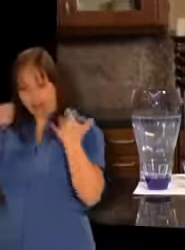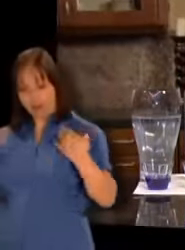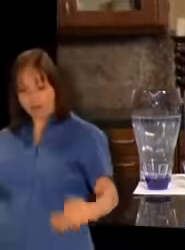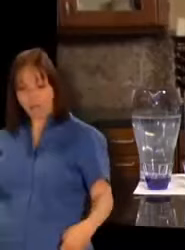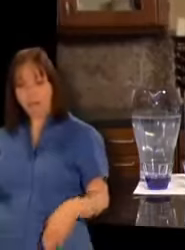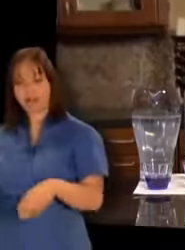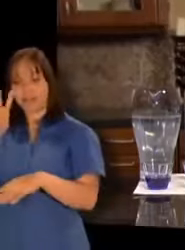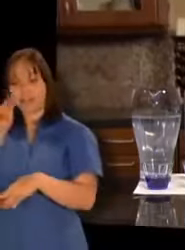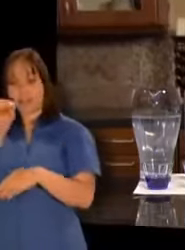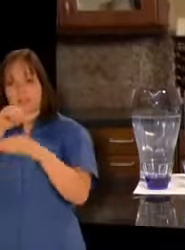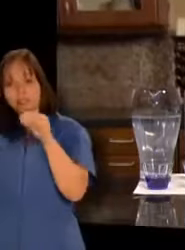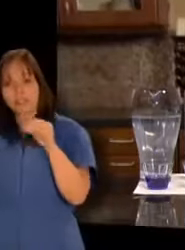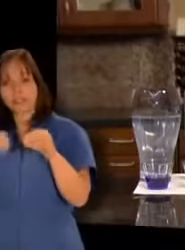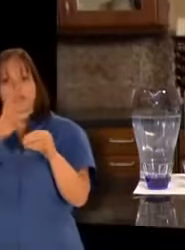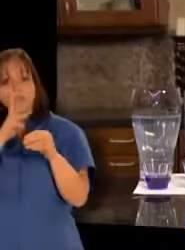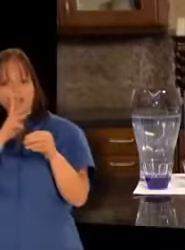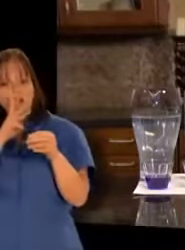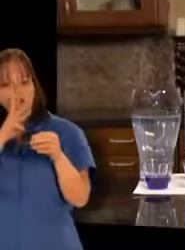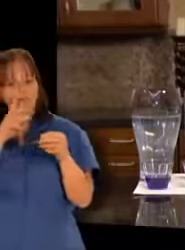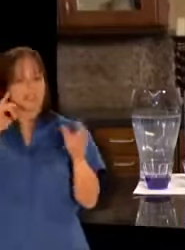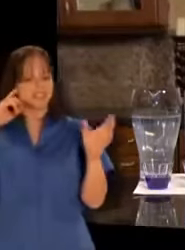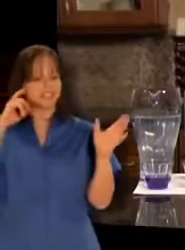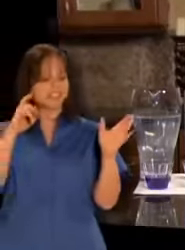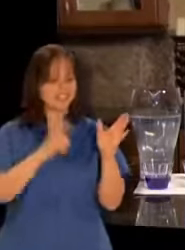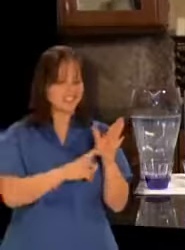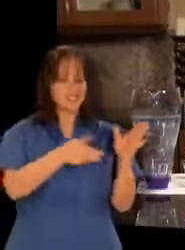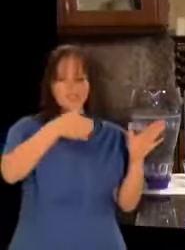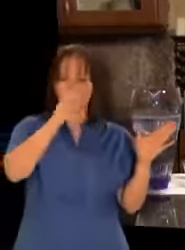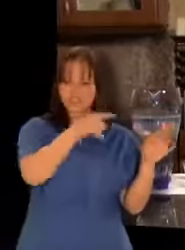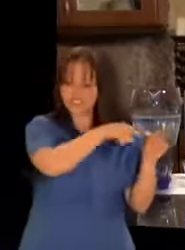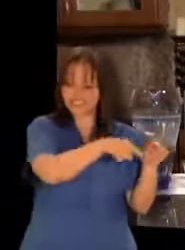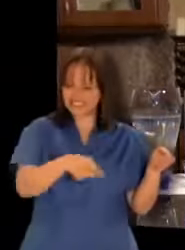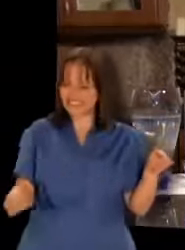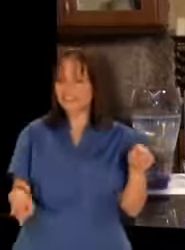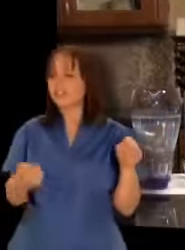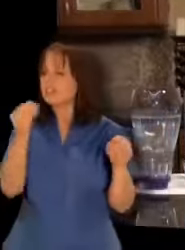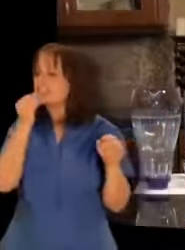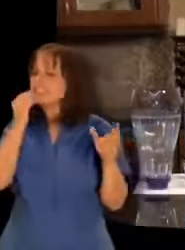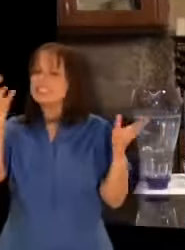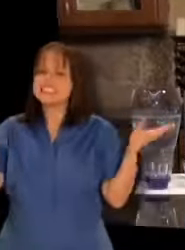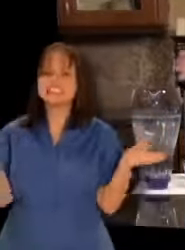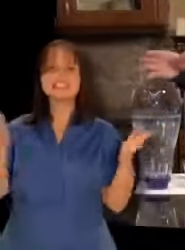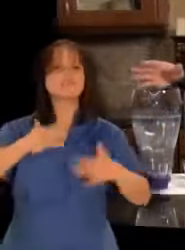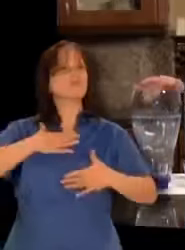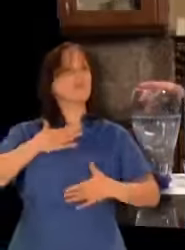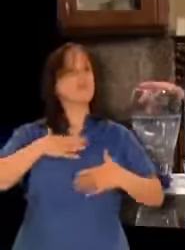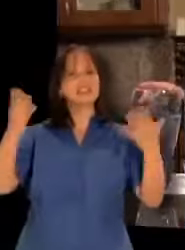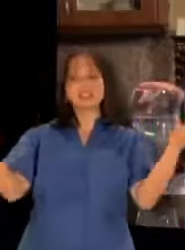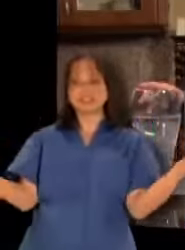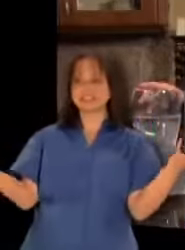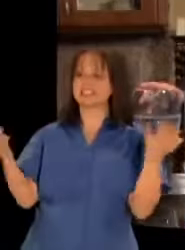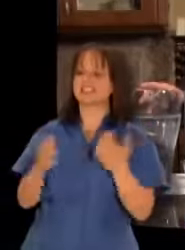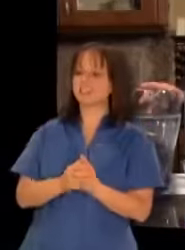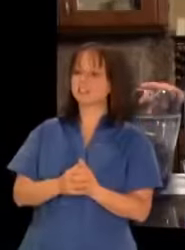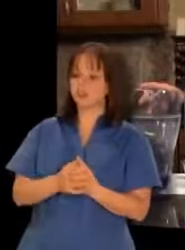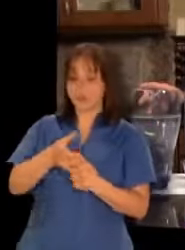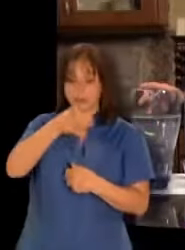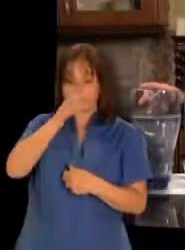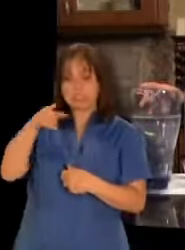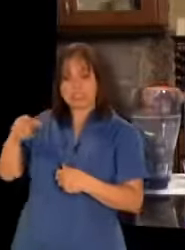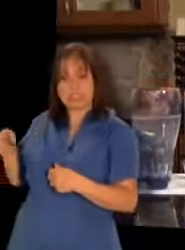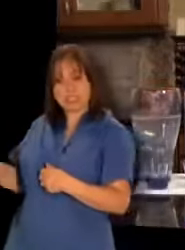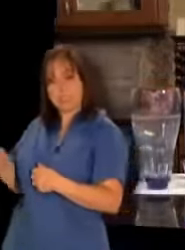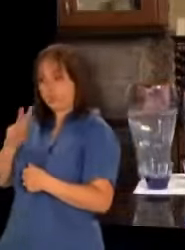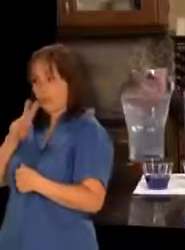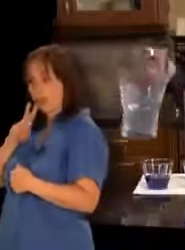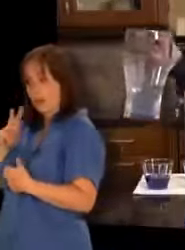water. Unfortunately, look what we're drinking today, and the foods we're eating, and the air we're breathing. And so when you drink this water on a